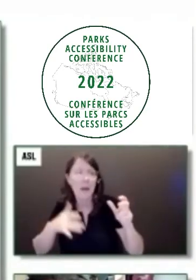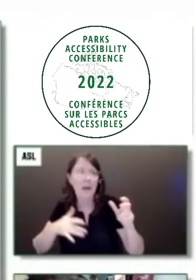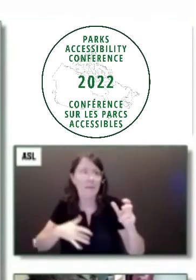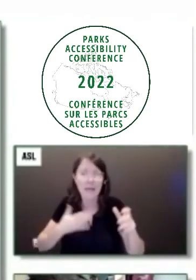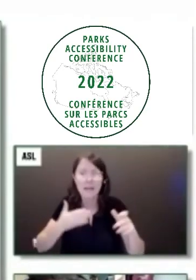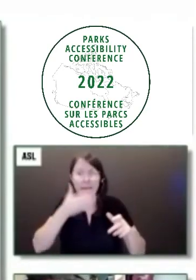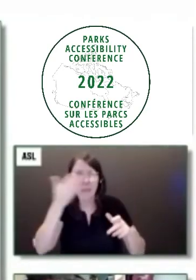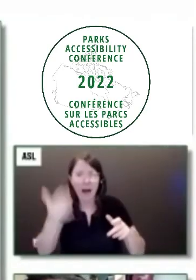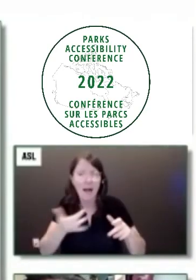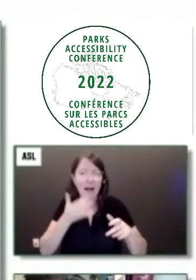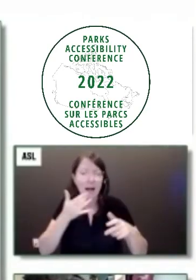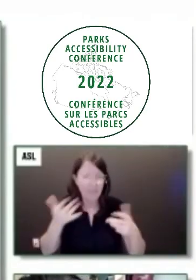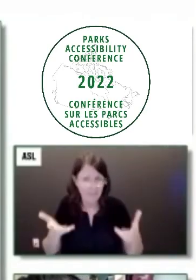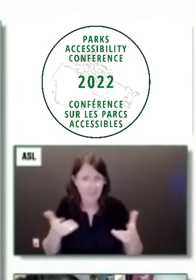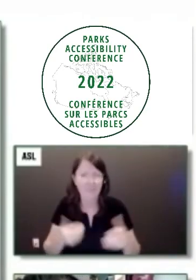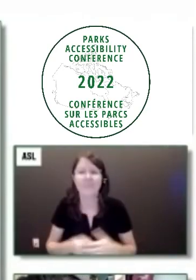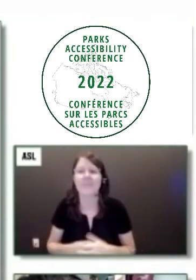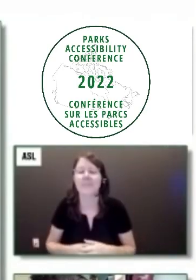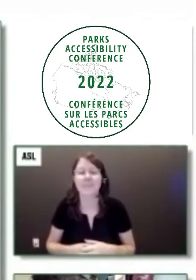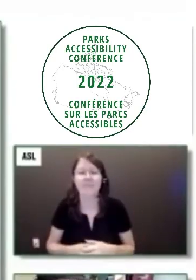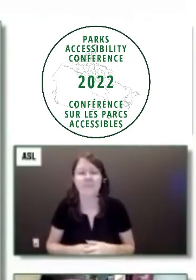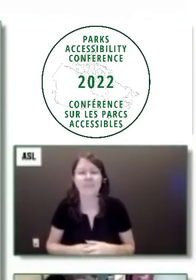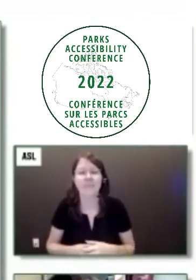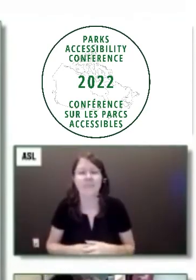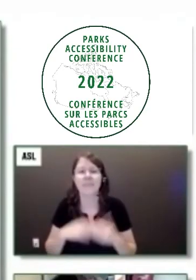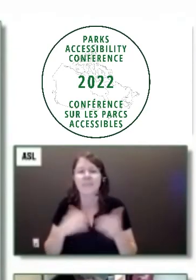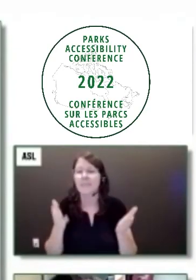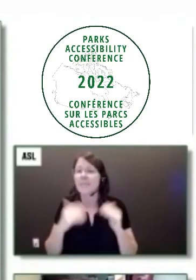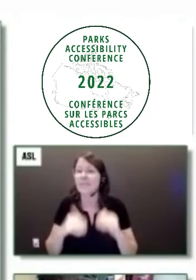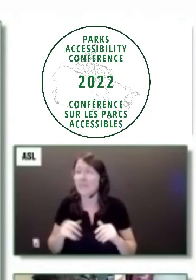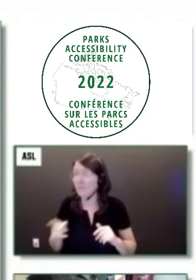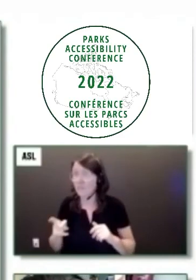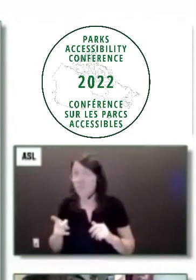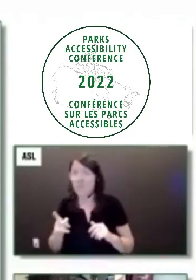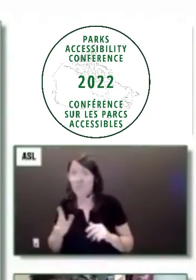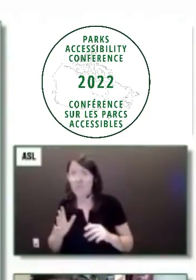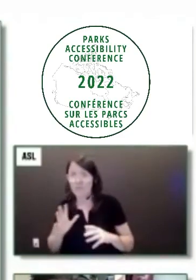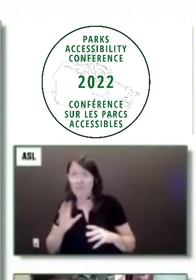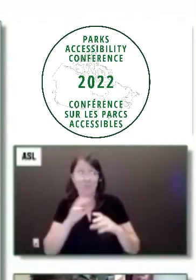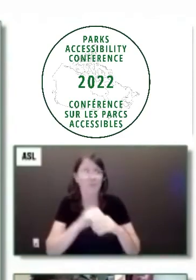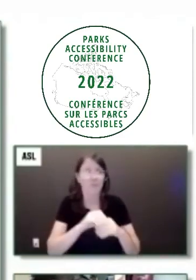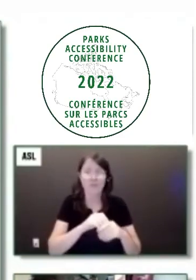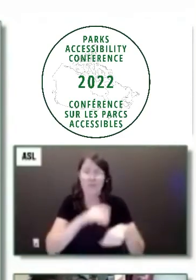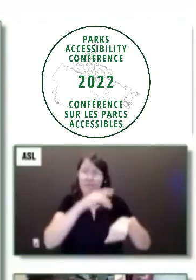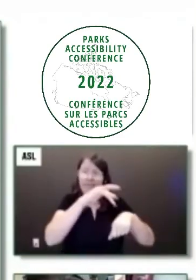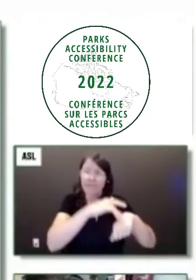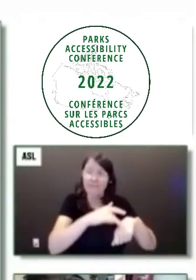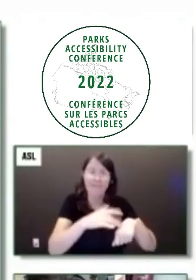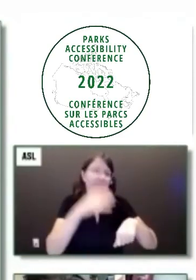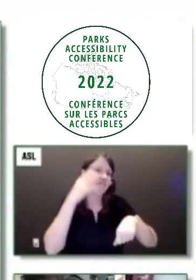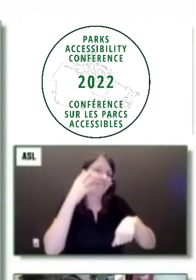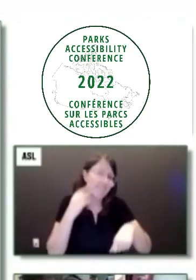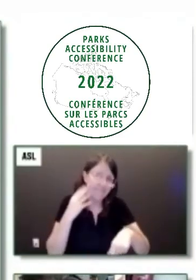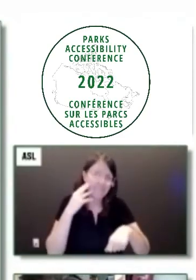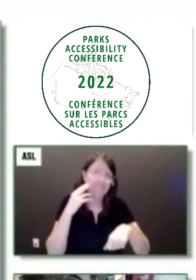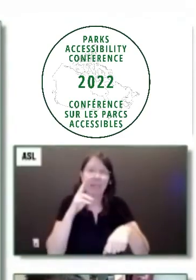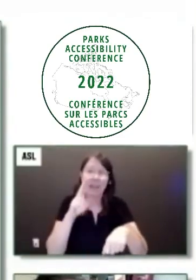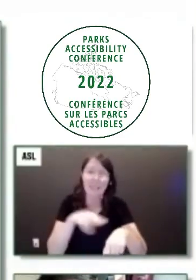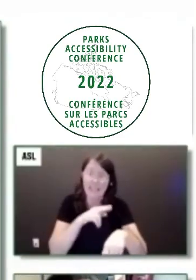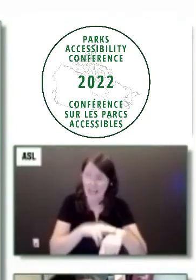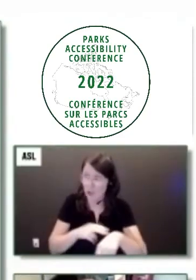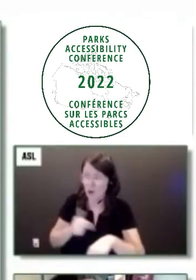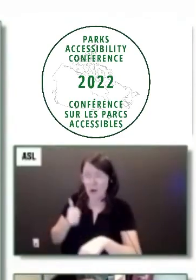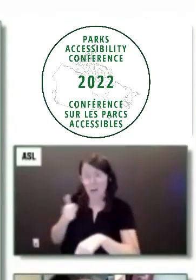Participation in nature, and particularly the ability to be self-determining in this pursuit, was given as the core objective